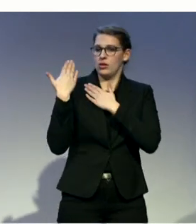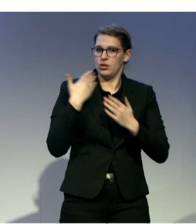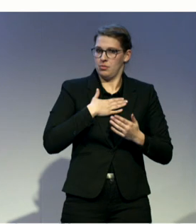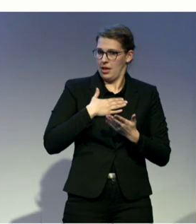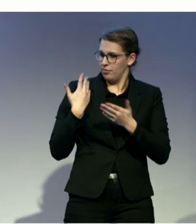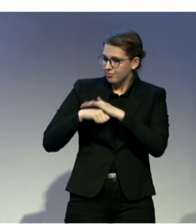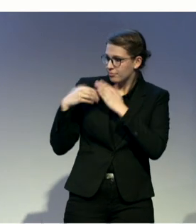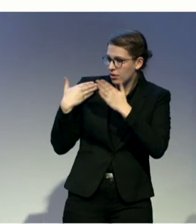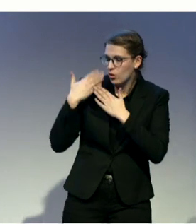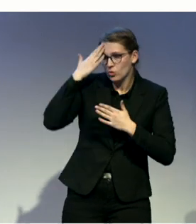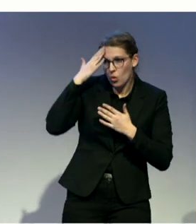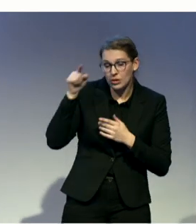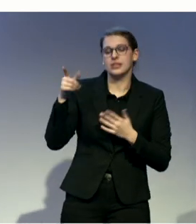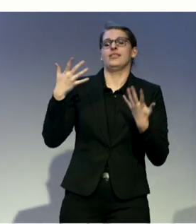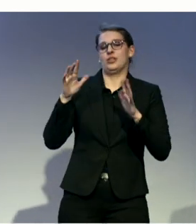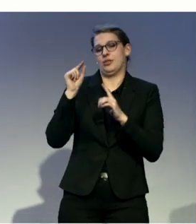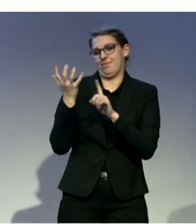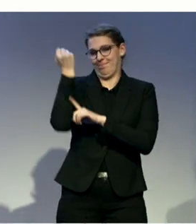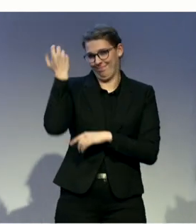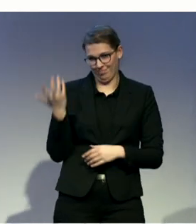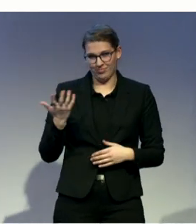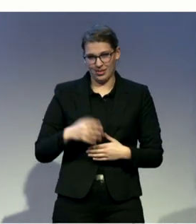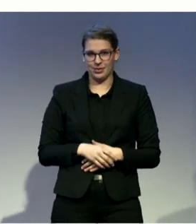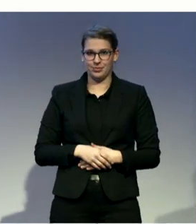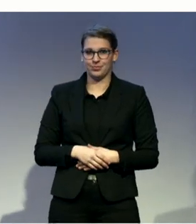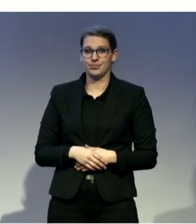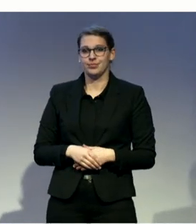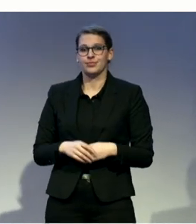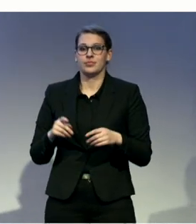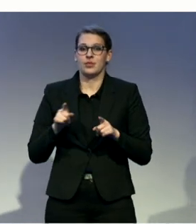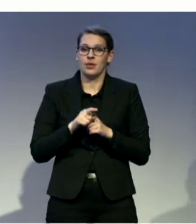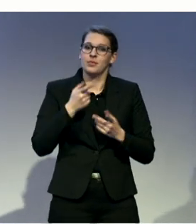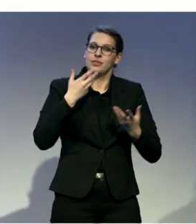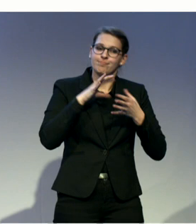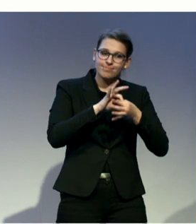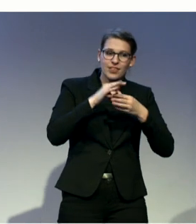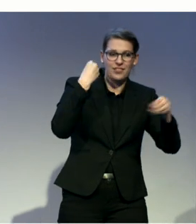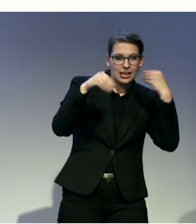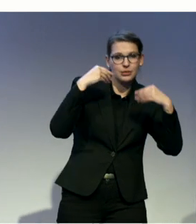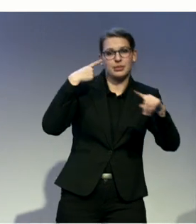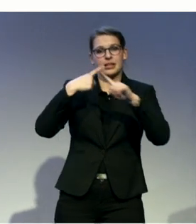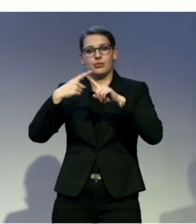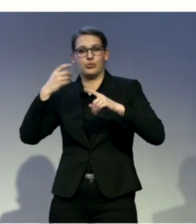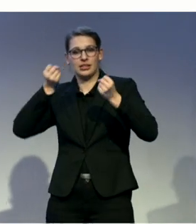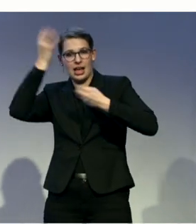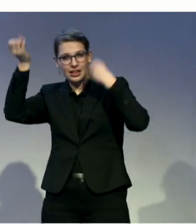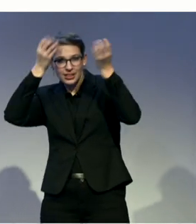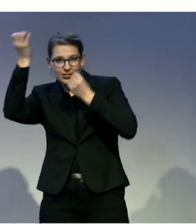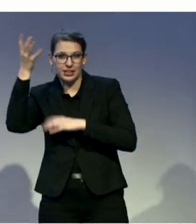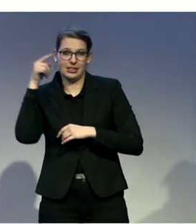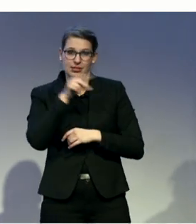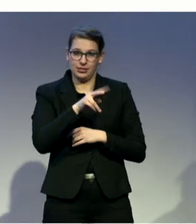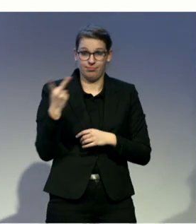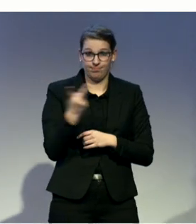a value, it's about flexibility and creativity. We are flexible. We are flexible in